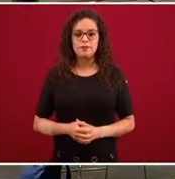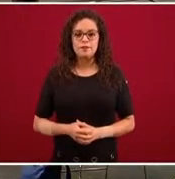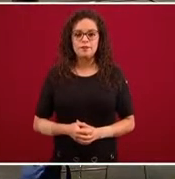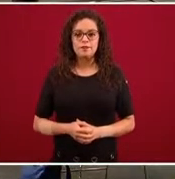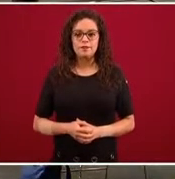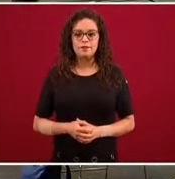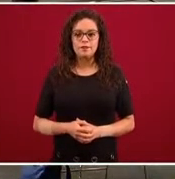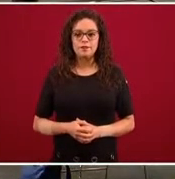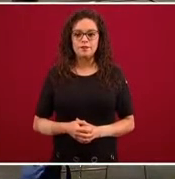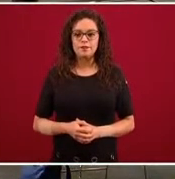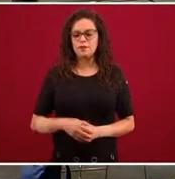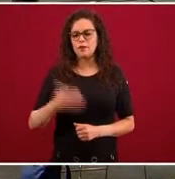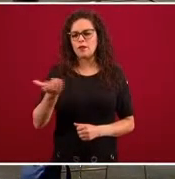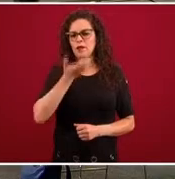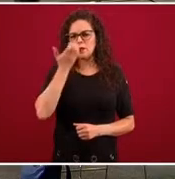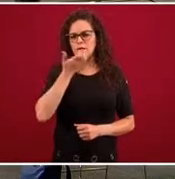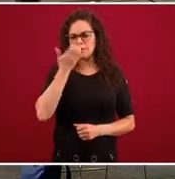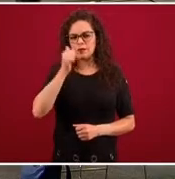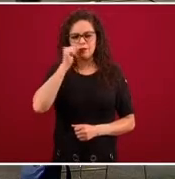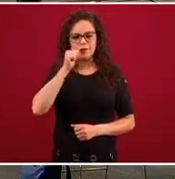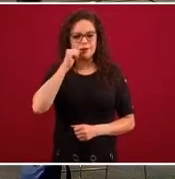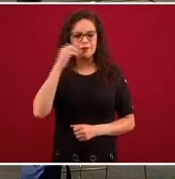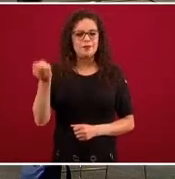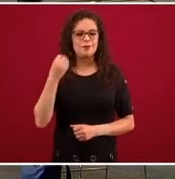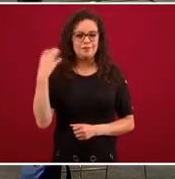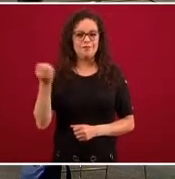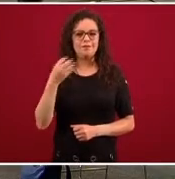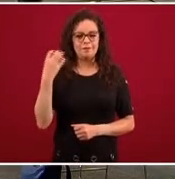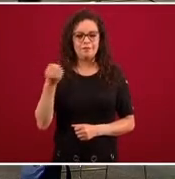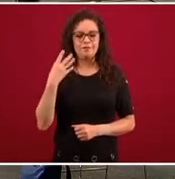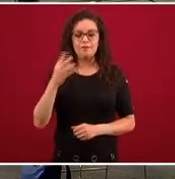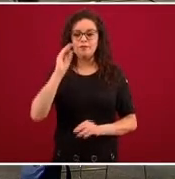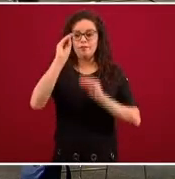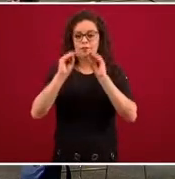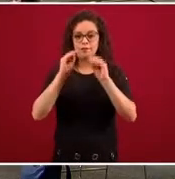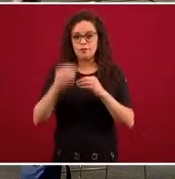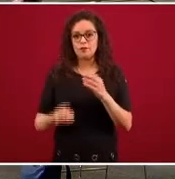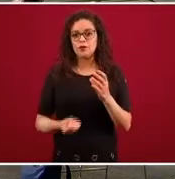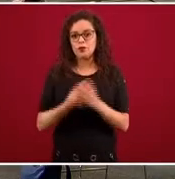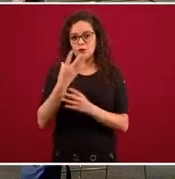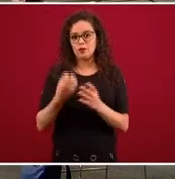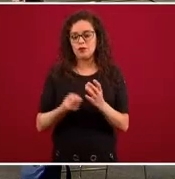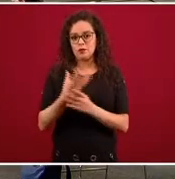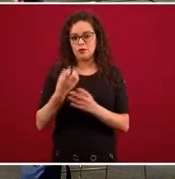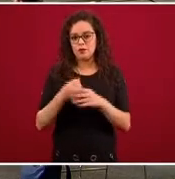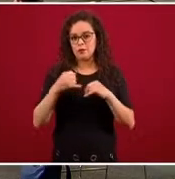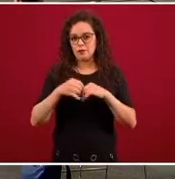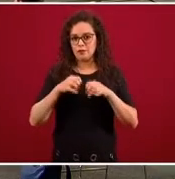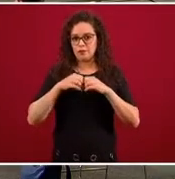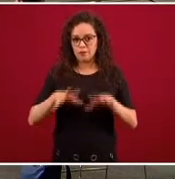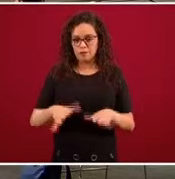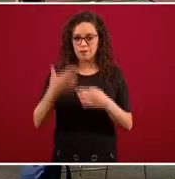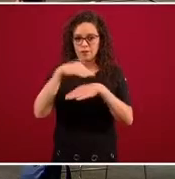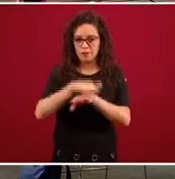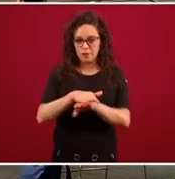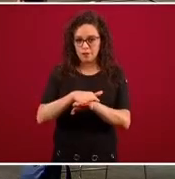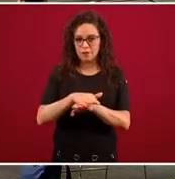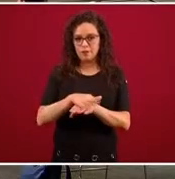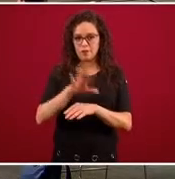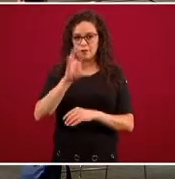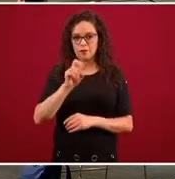Now, hacemos normalmente durante todas las we like to conferencias, start right con las away actualizaciones de and los diferentes give panoramas updates en on what's relación a going on